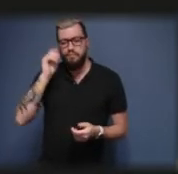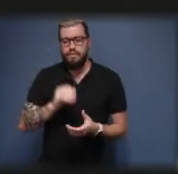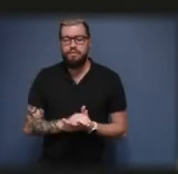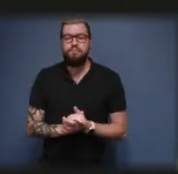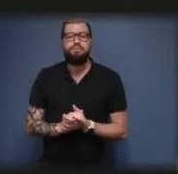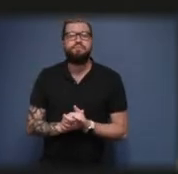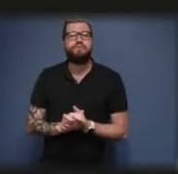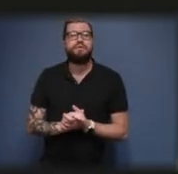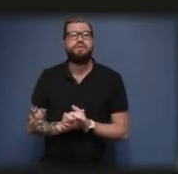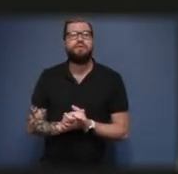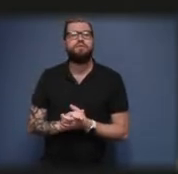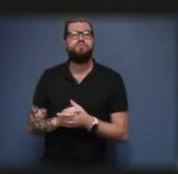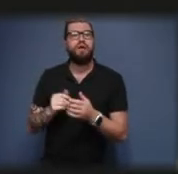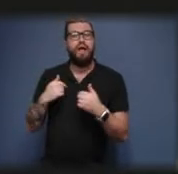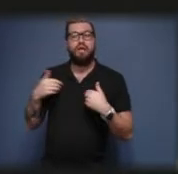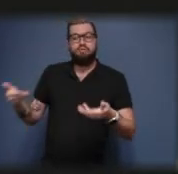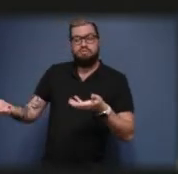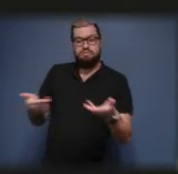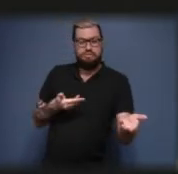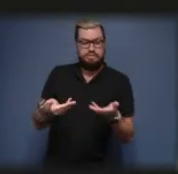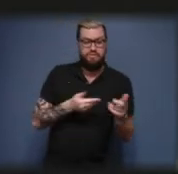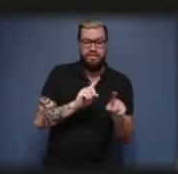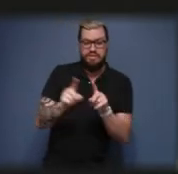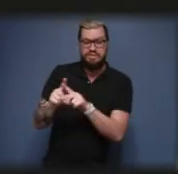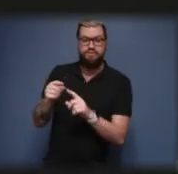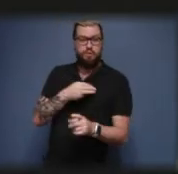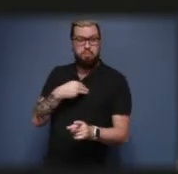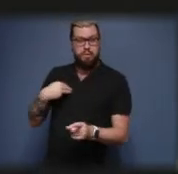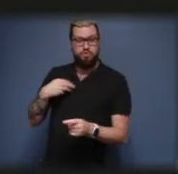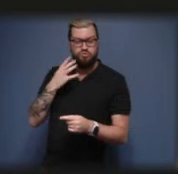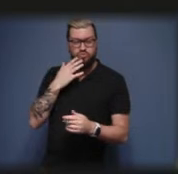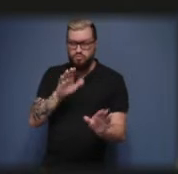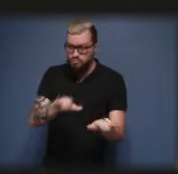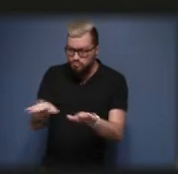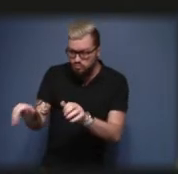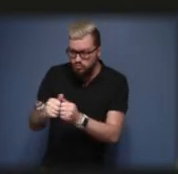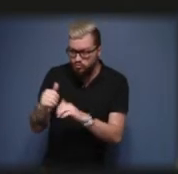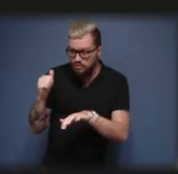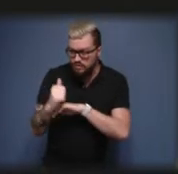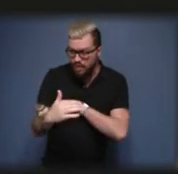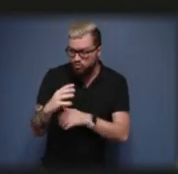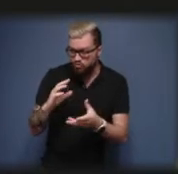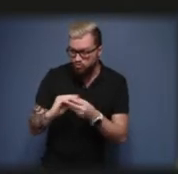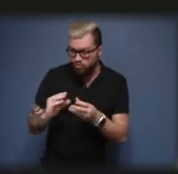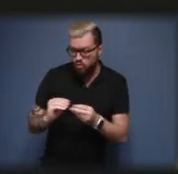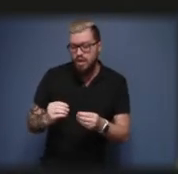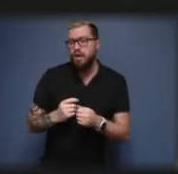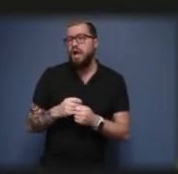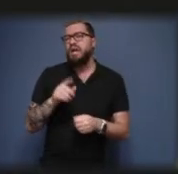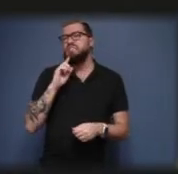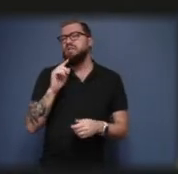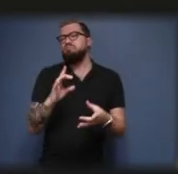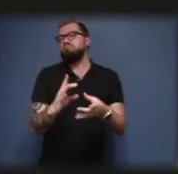When I invited the members of our team to submit their story, I ended the offer with this.